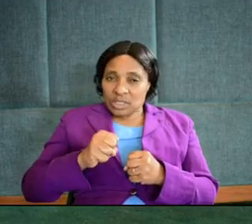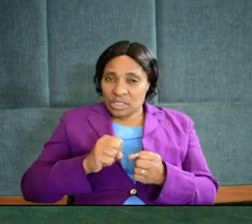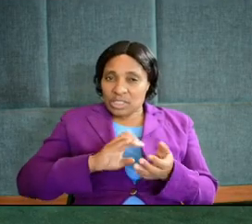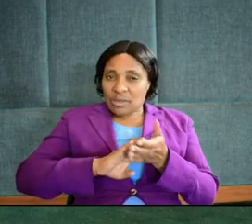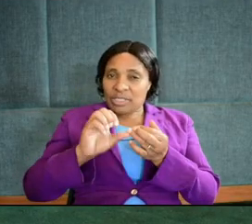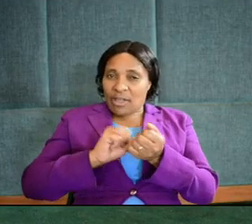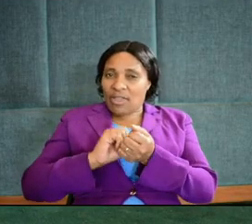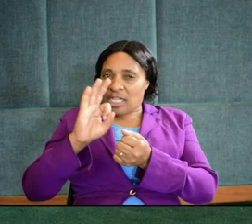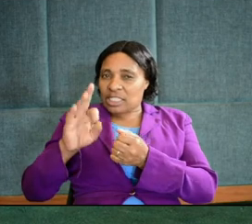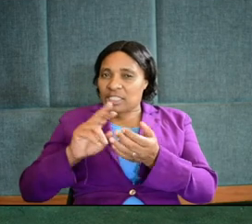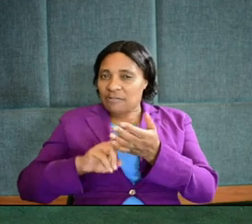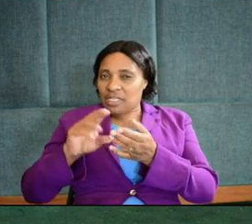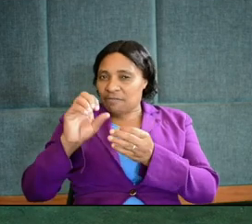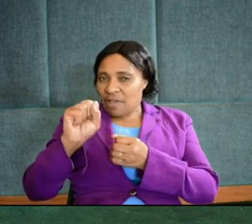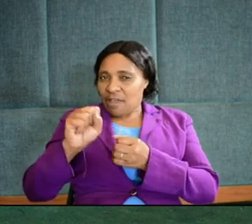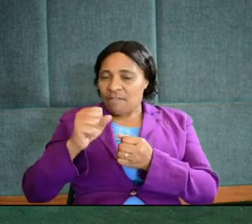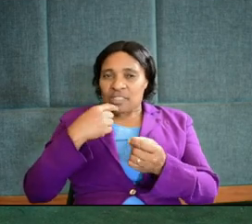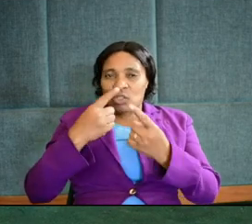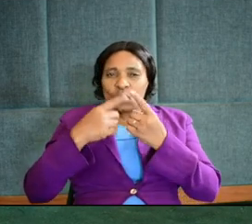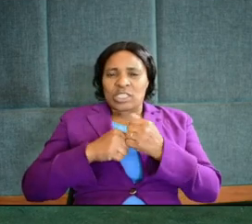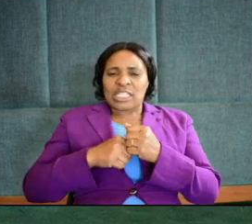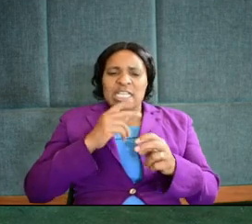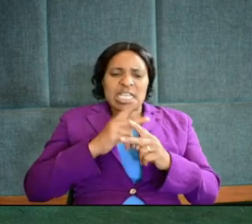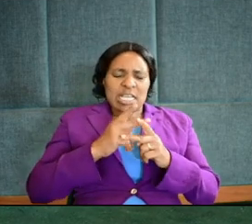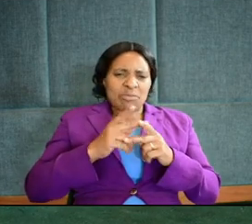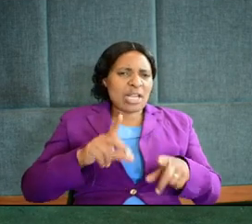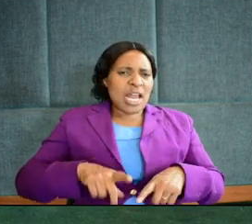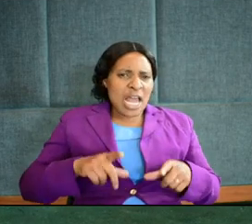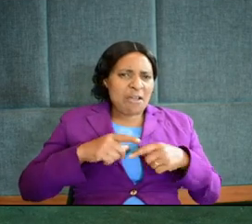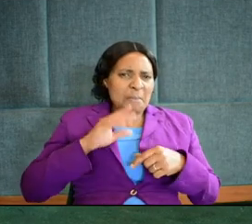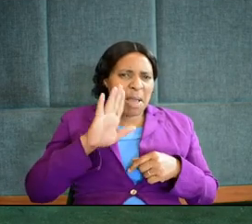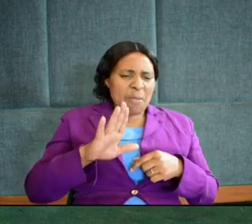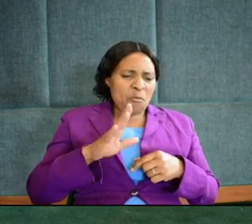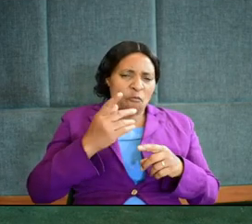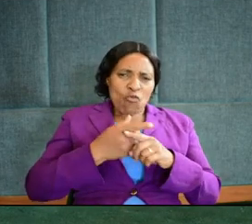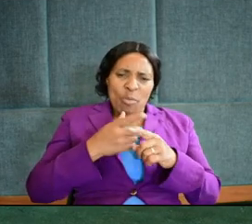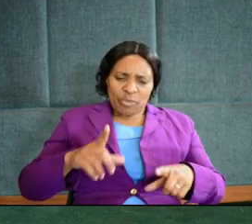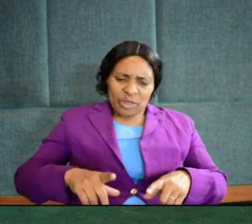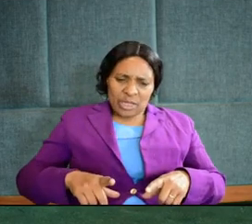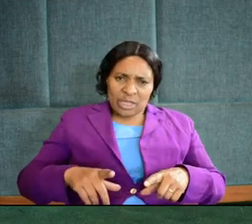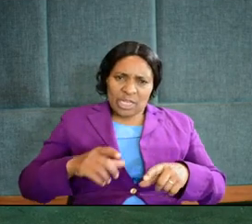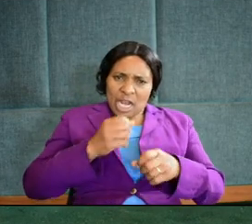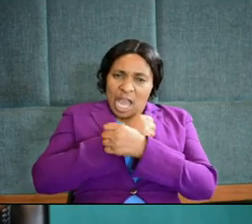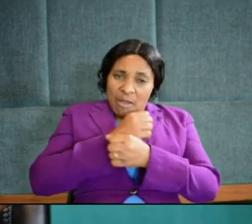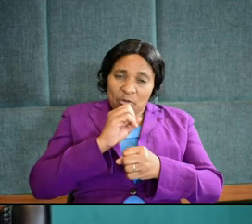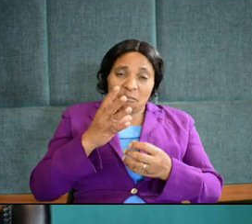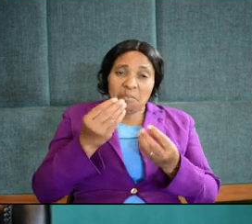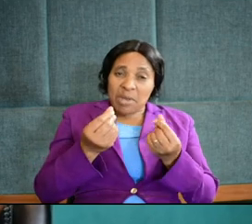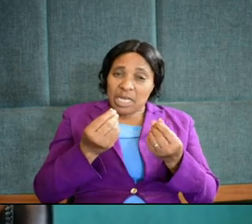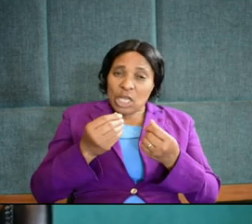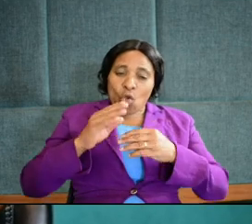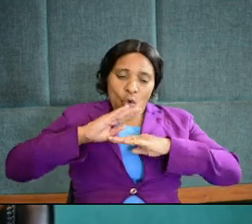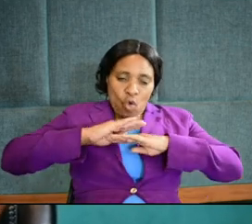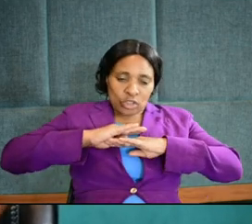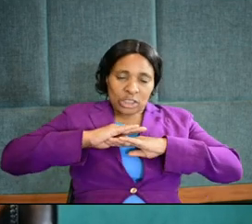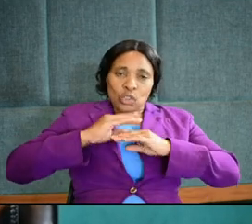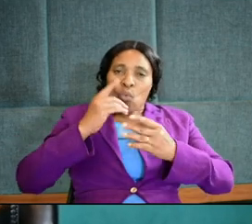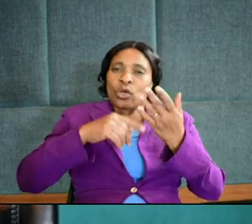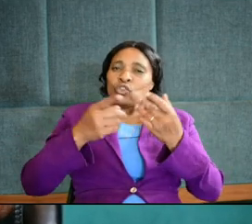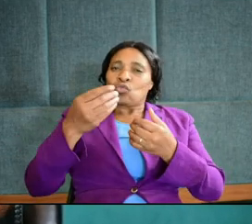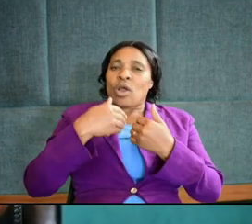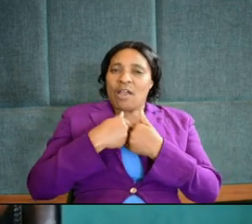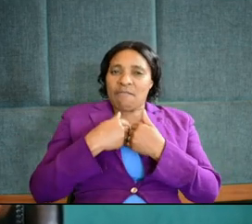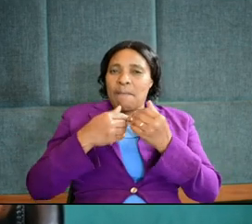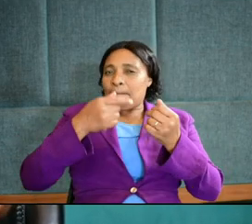Hebrews 13:5 says, "Keep your lives free from the love of money and be content with what you have, because God has